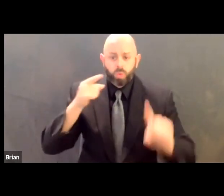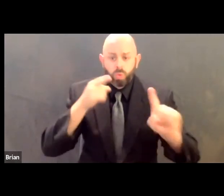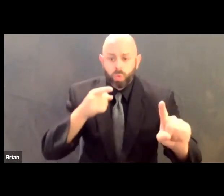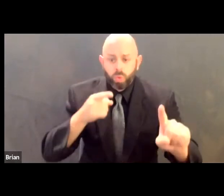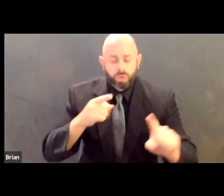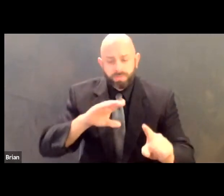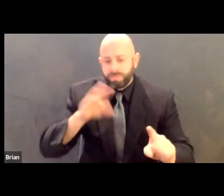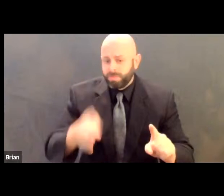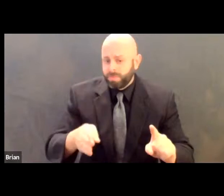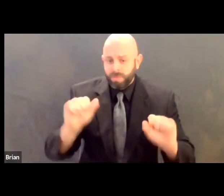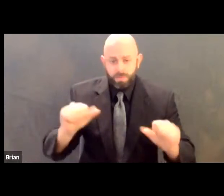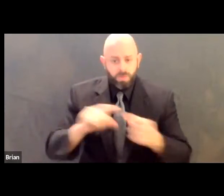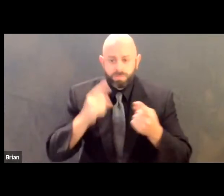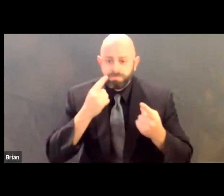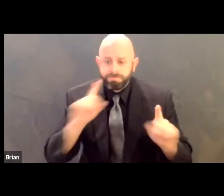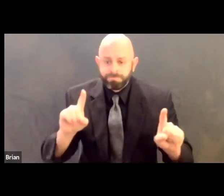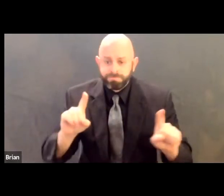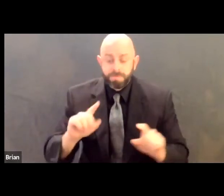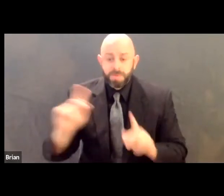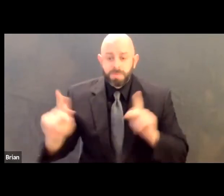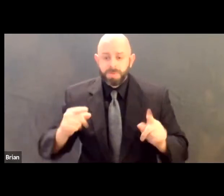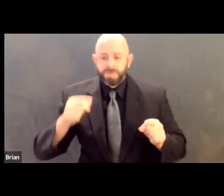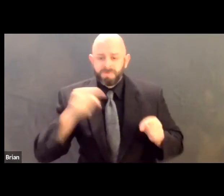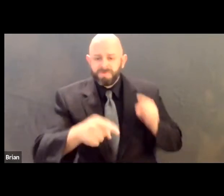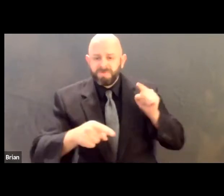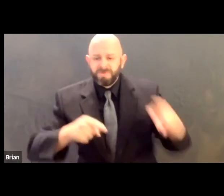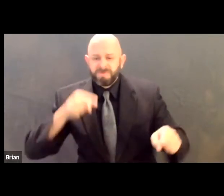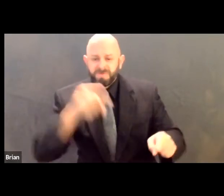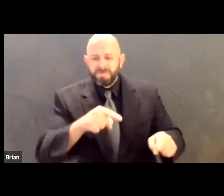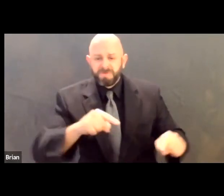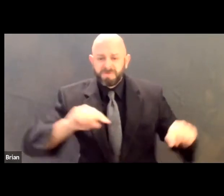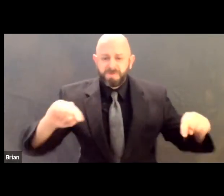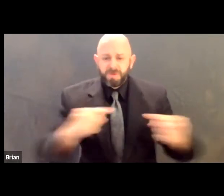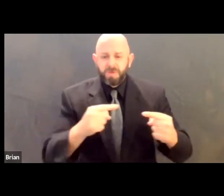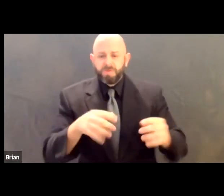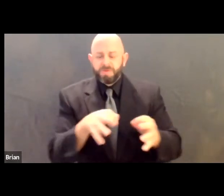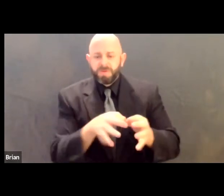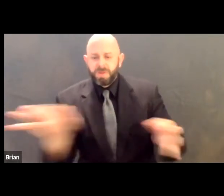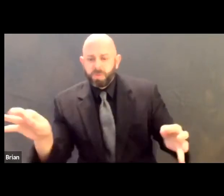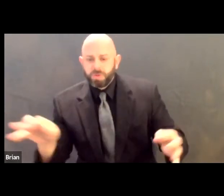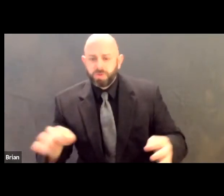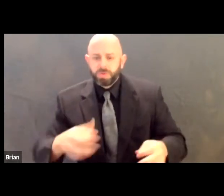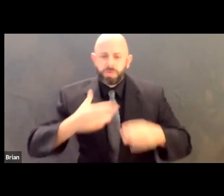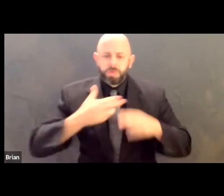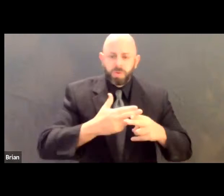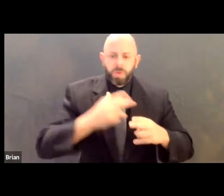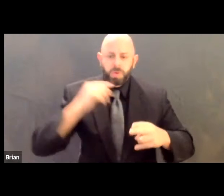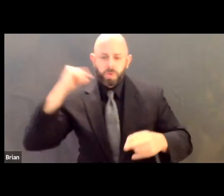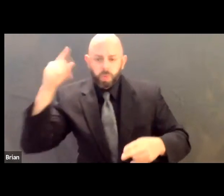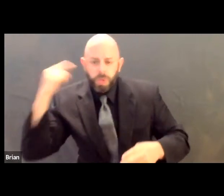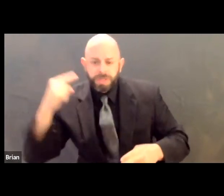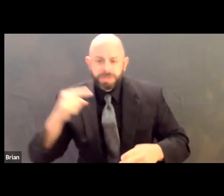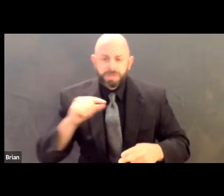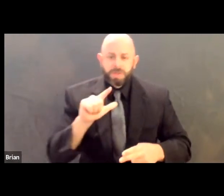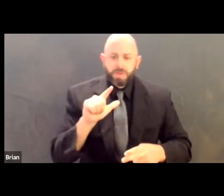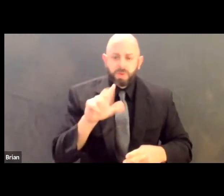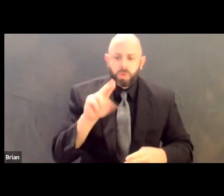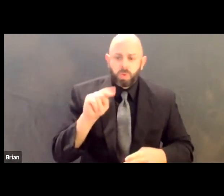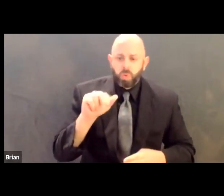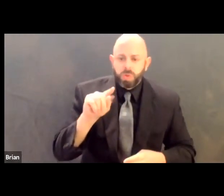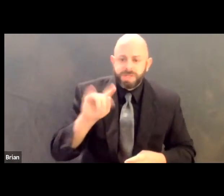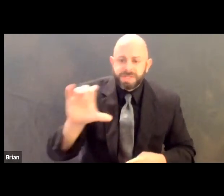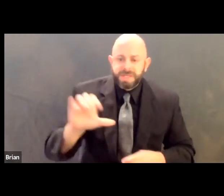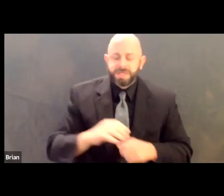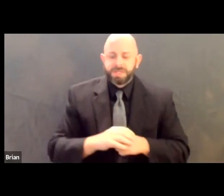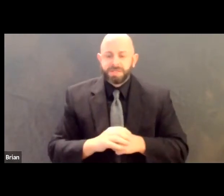of hurtful language, crazy, lunatic, spastic, deaf